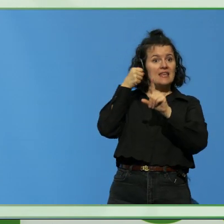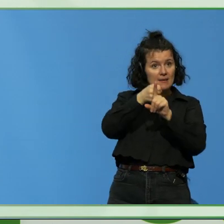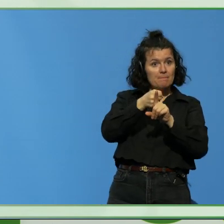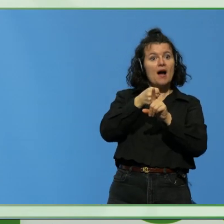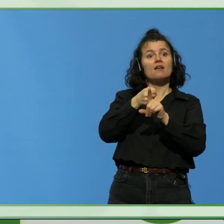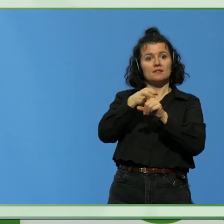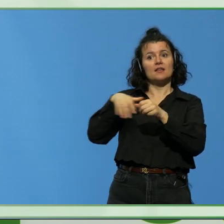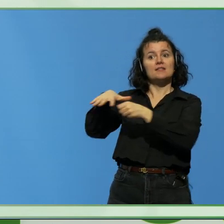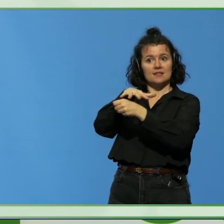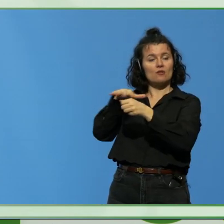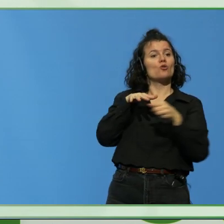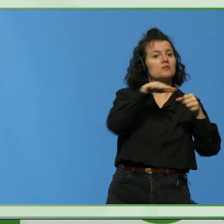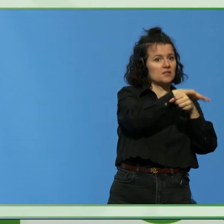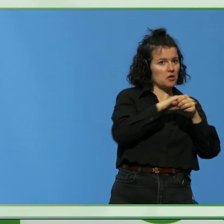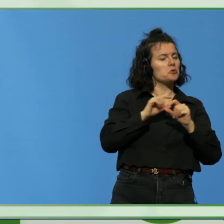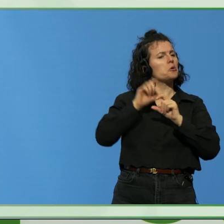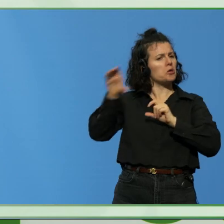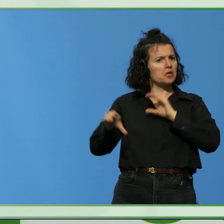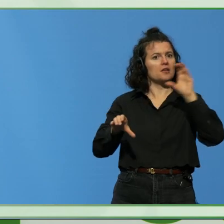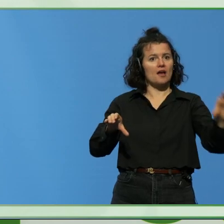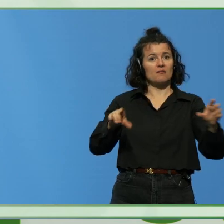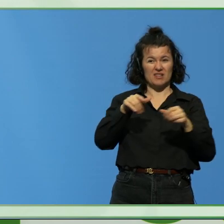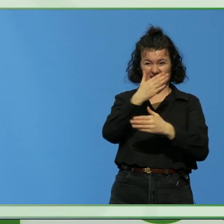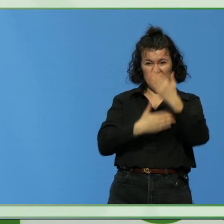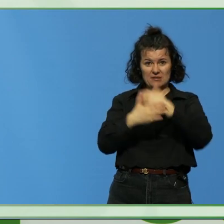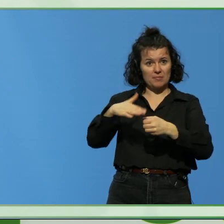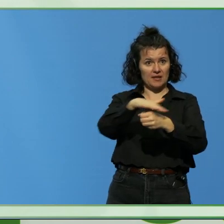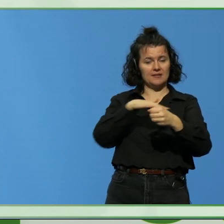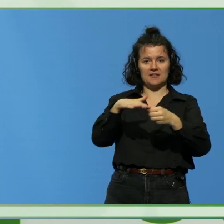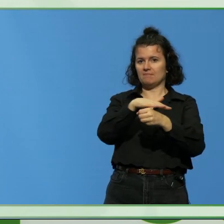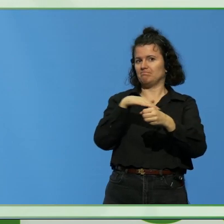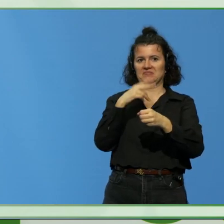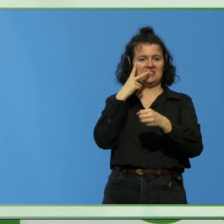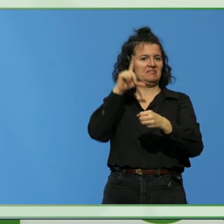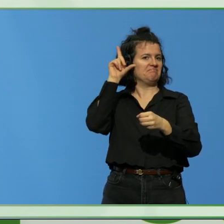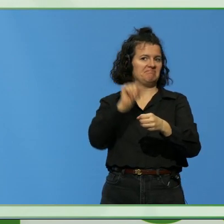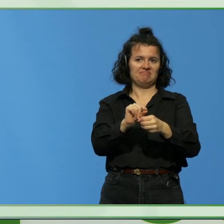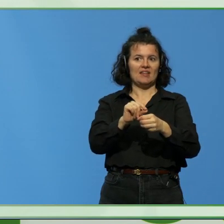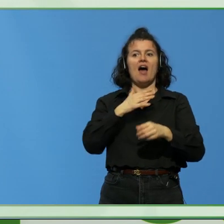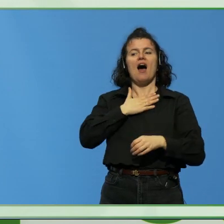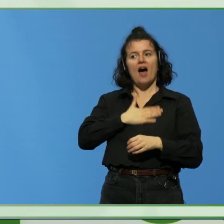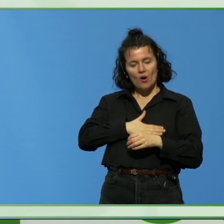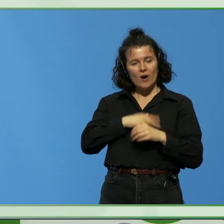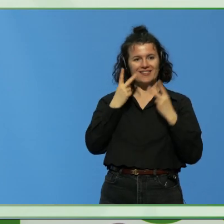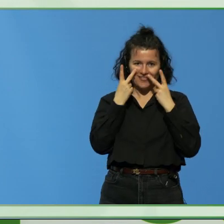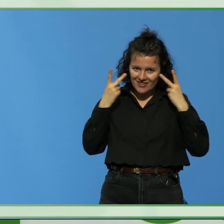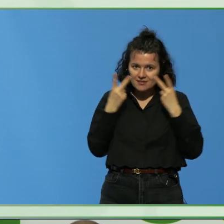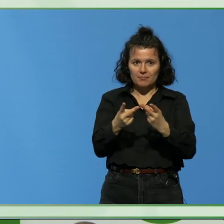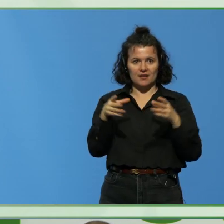that's possibly one of my personal agendas, to grow awareness and visibility into this sector.